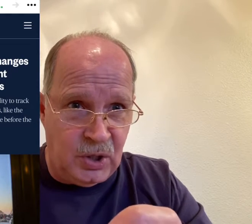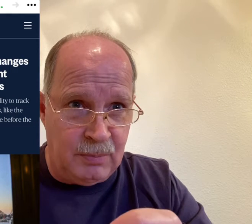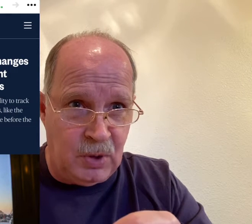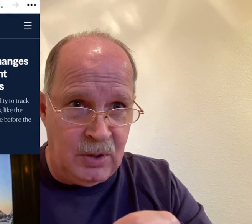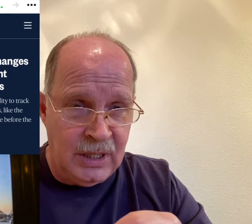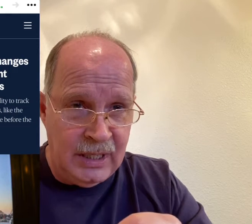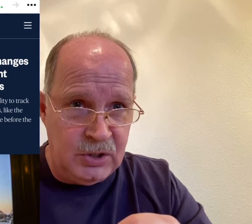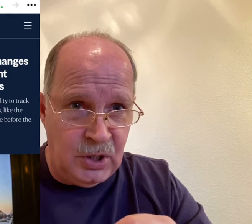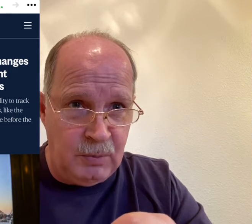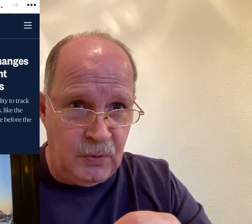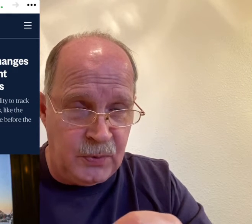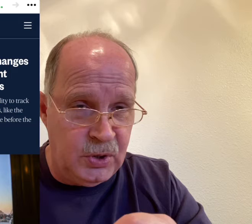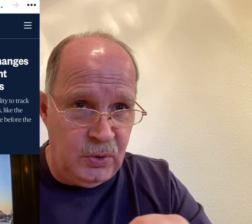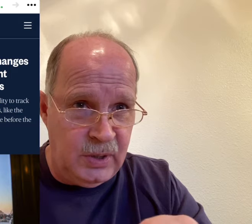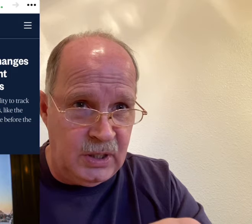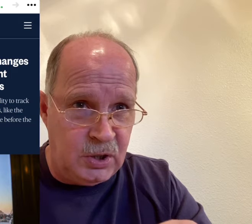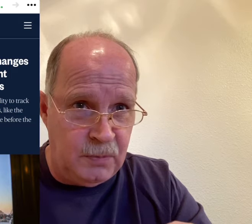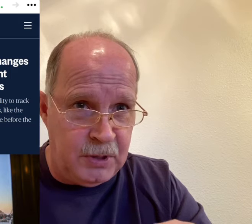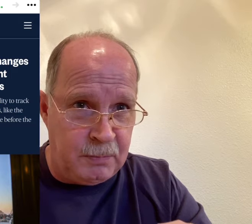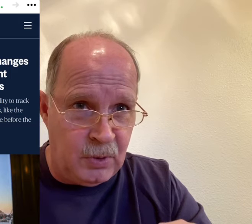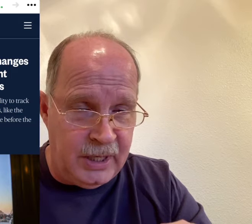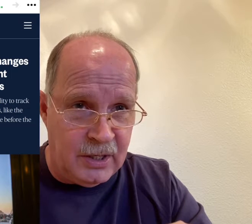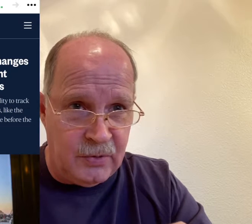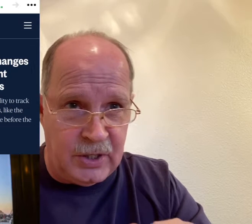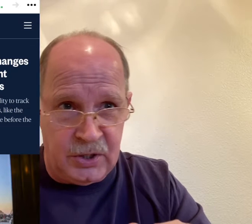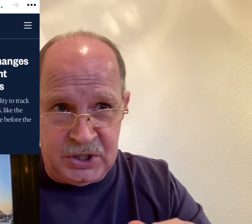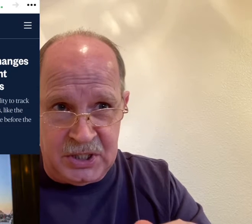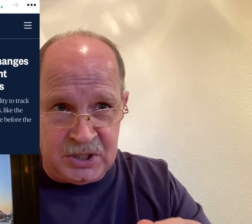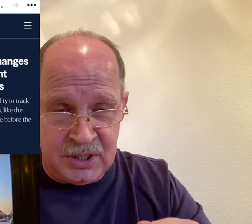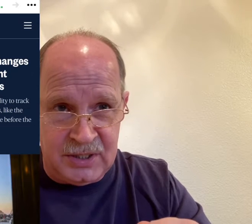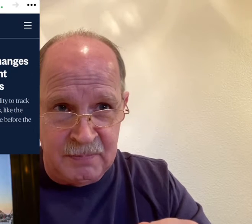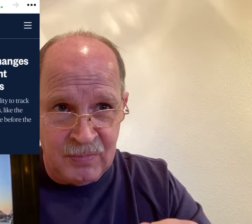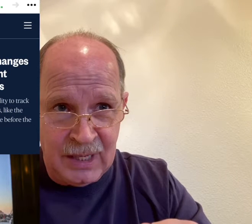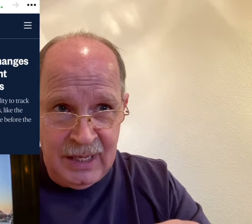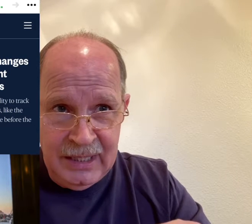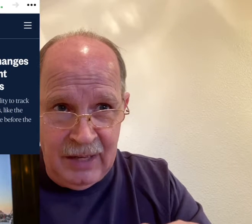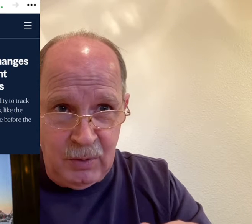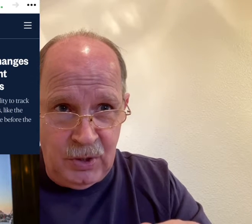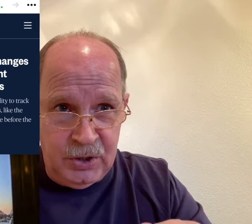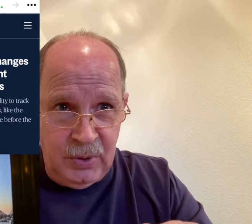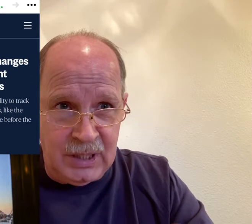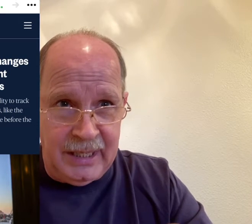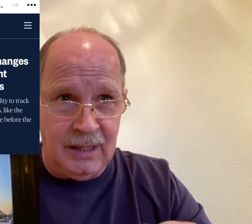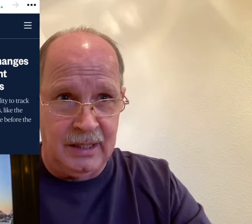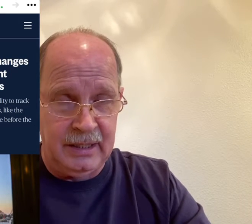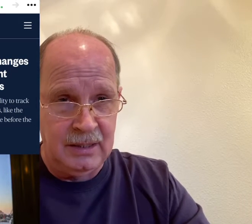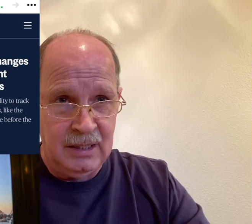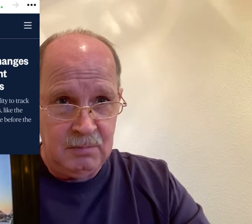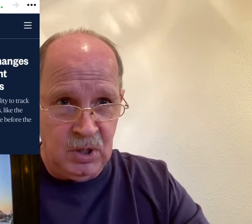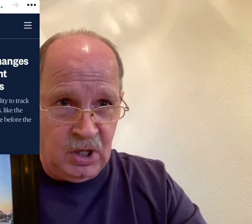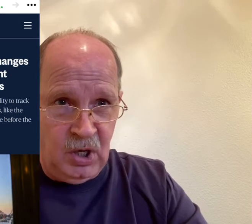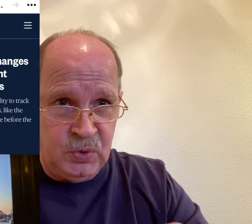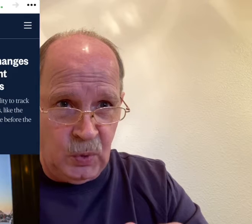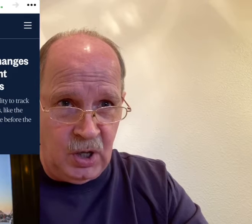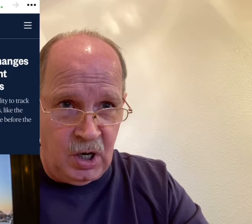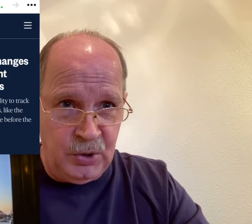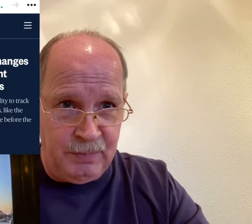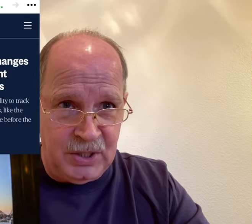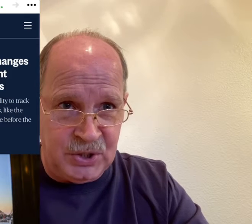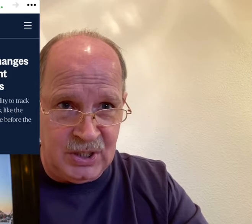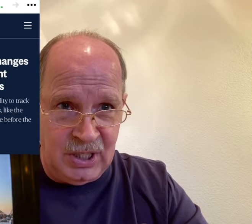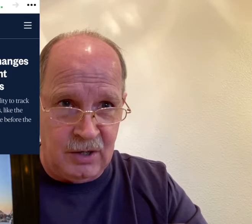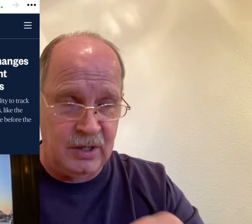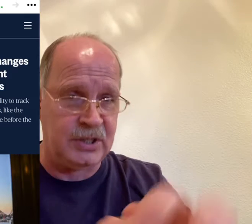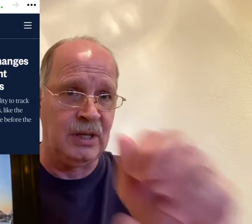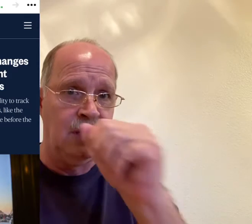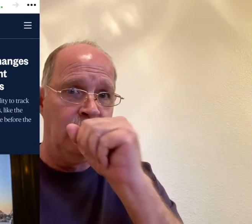got in trouble for doing to people here that are citizens. Now they want to do it legally because we're all